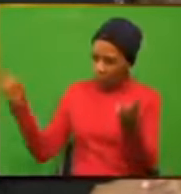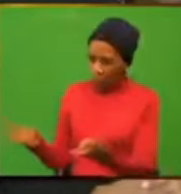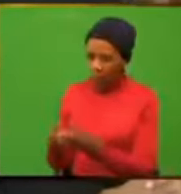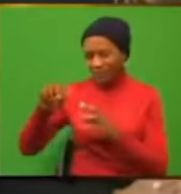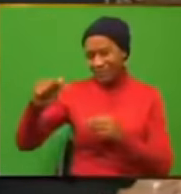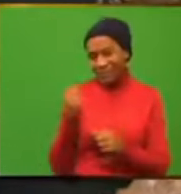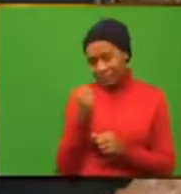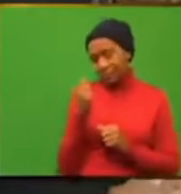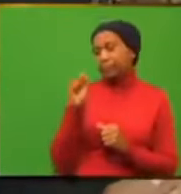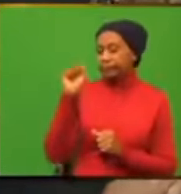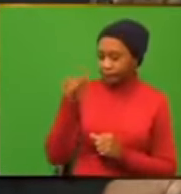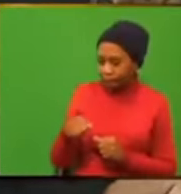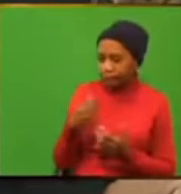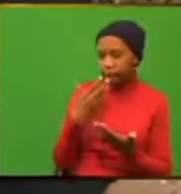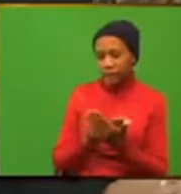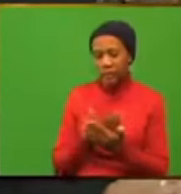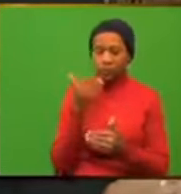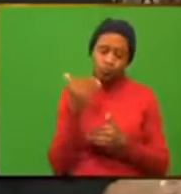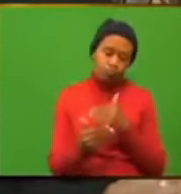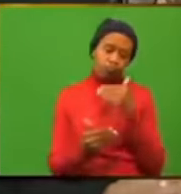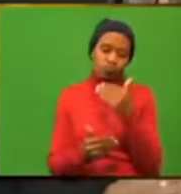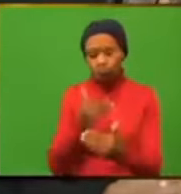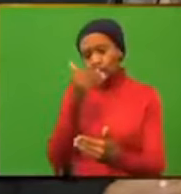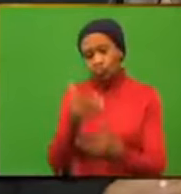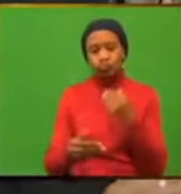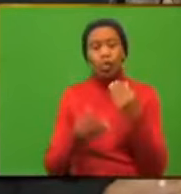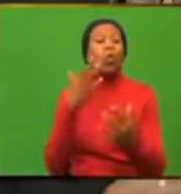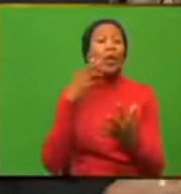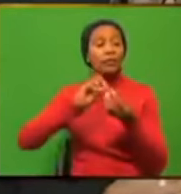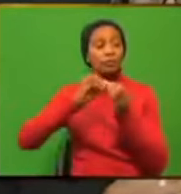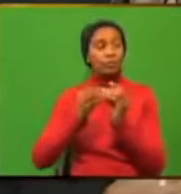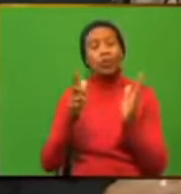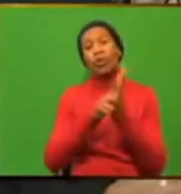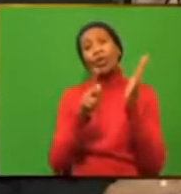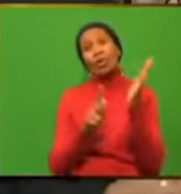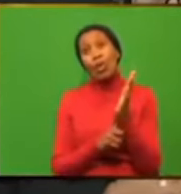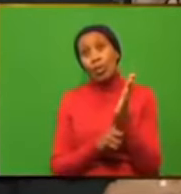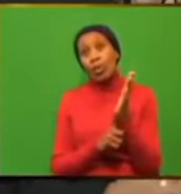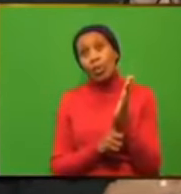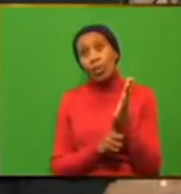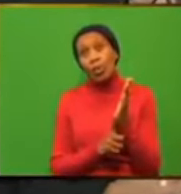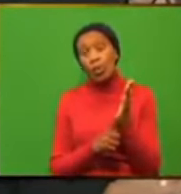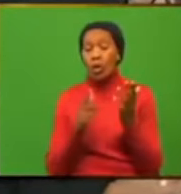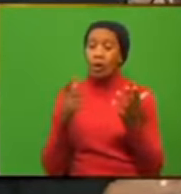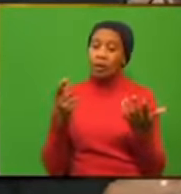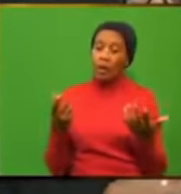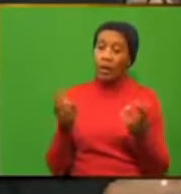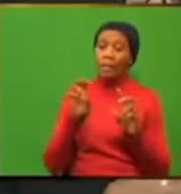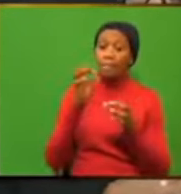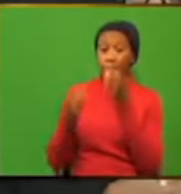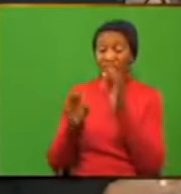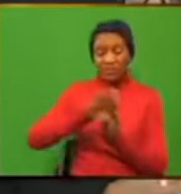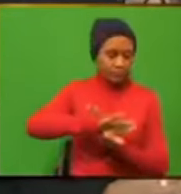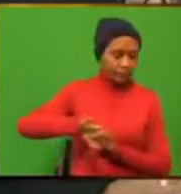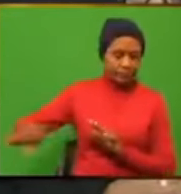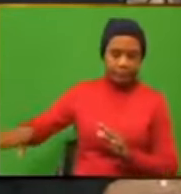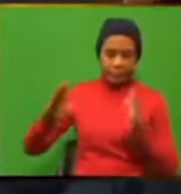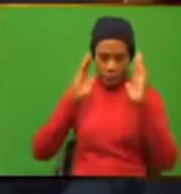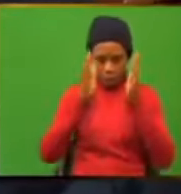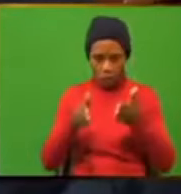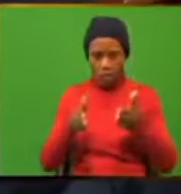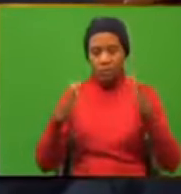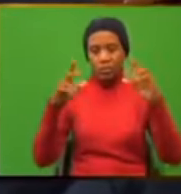are retained for their moderative influence over legislation in a less politically charged environment than the bigger